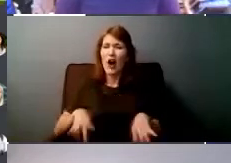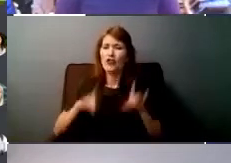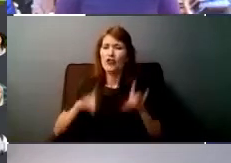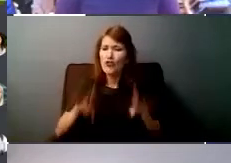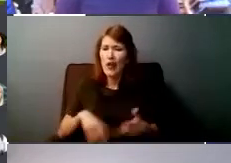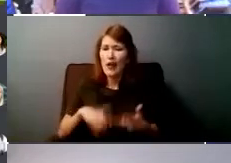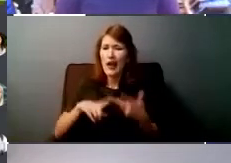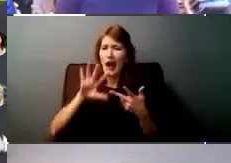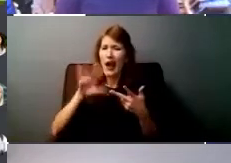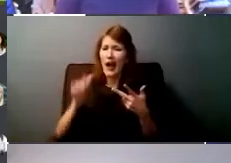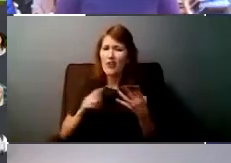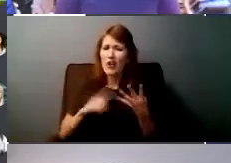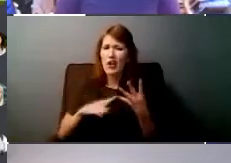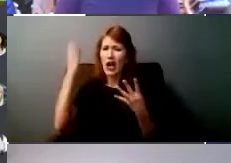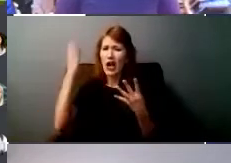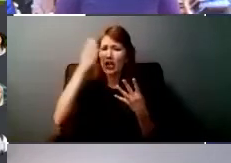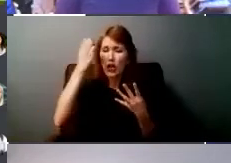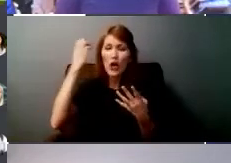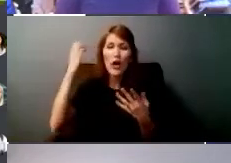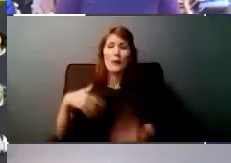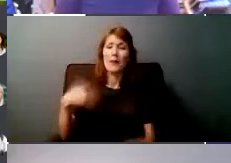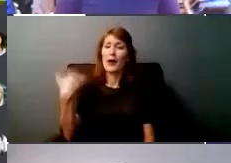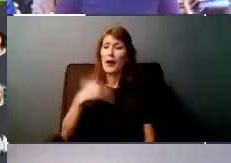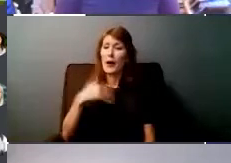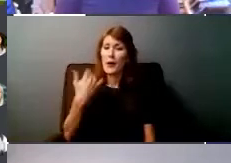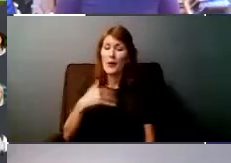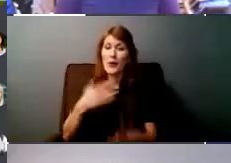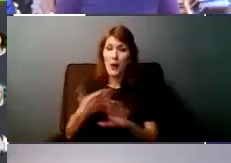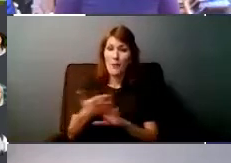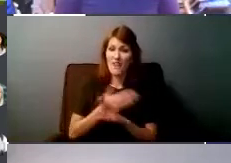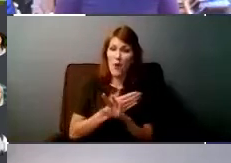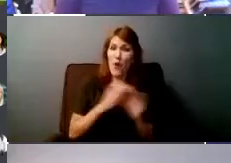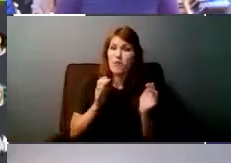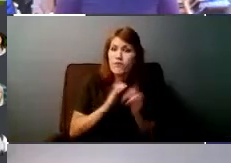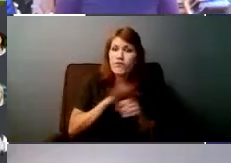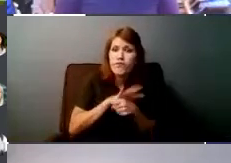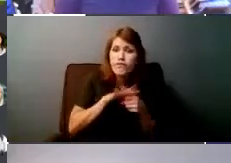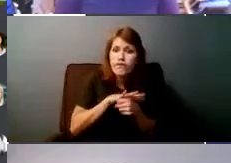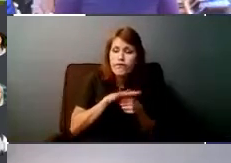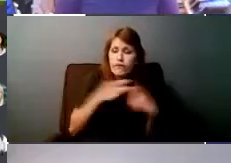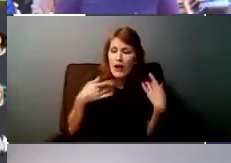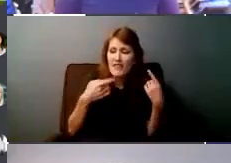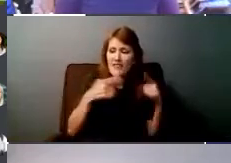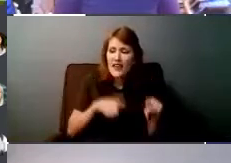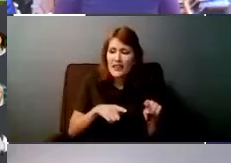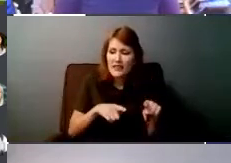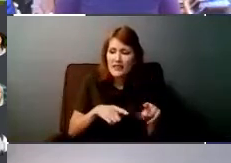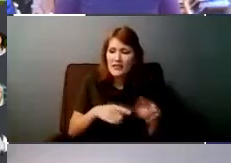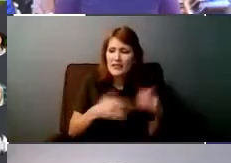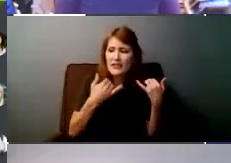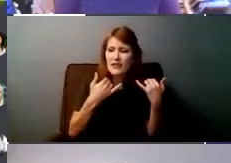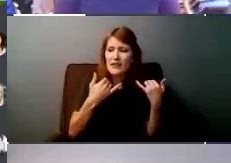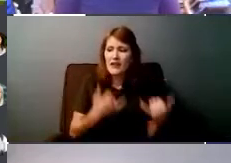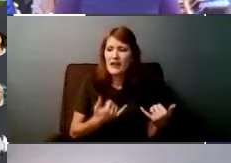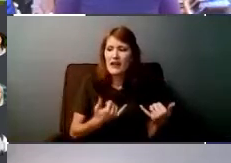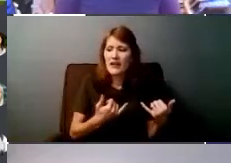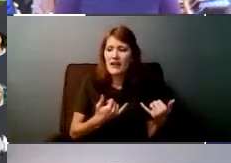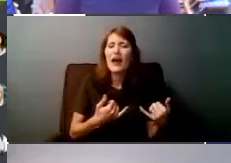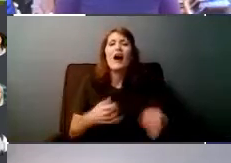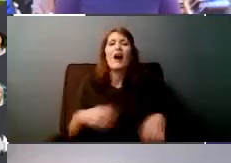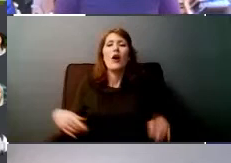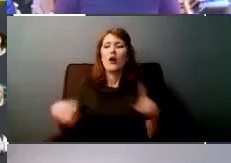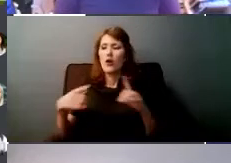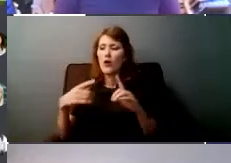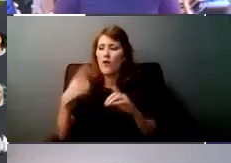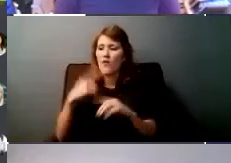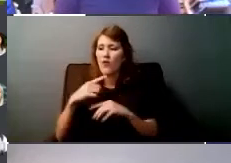over Europe. They truly turned what was previously a regional event into a global activation.